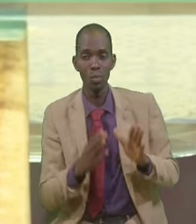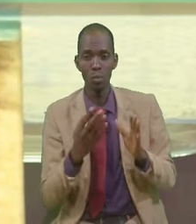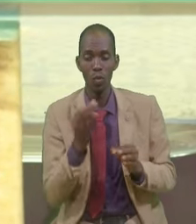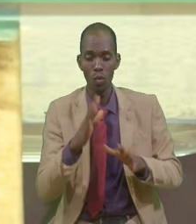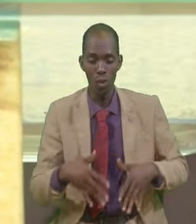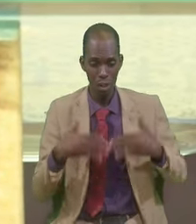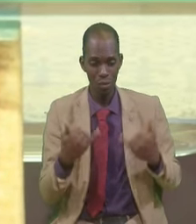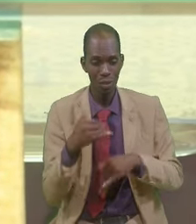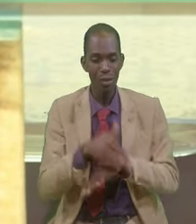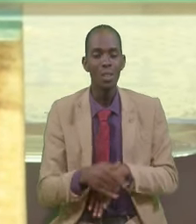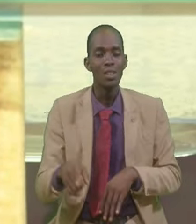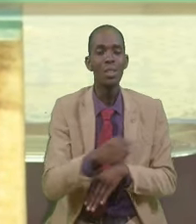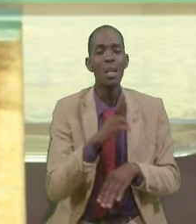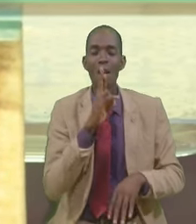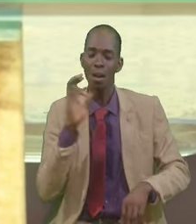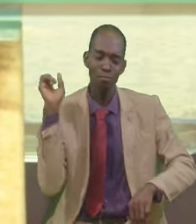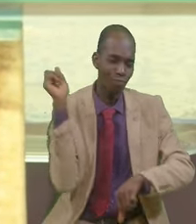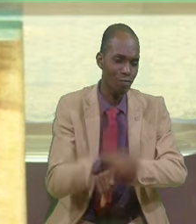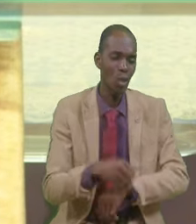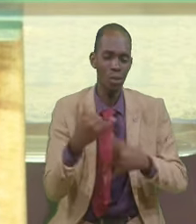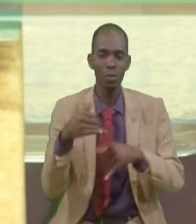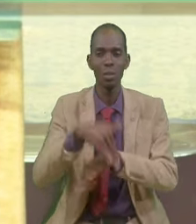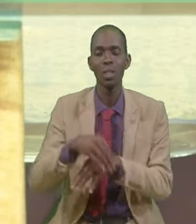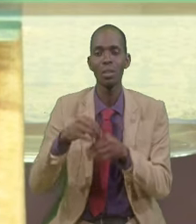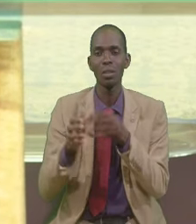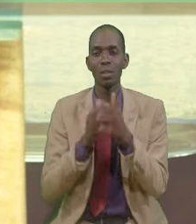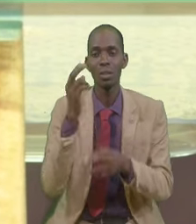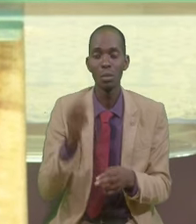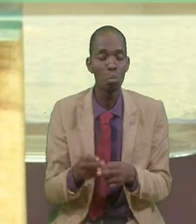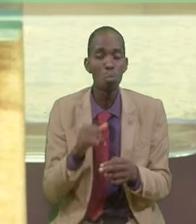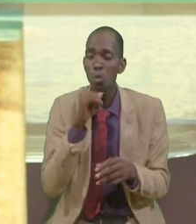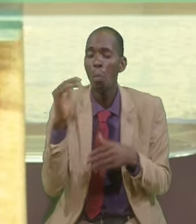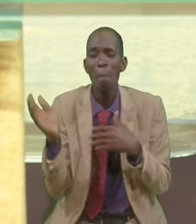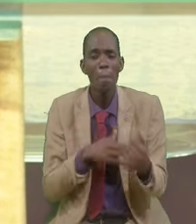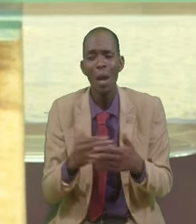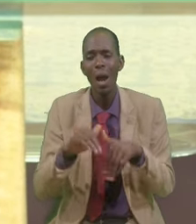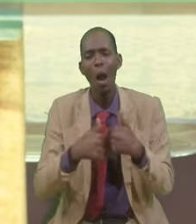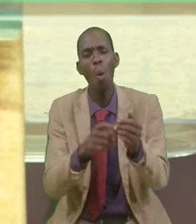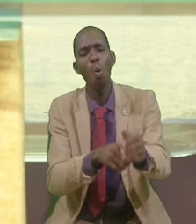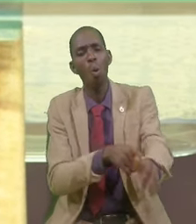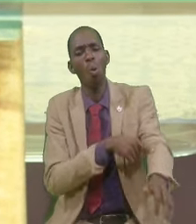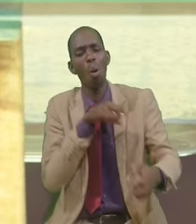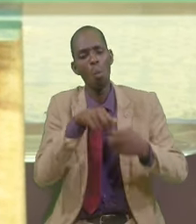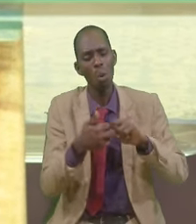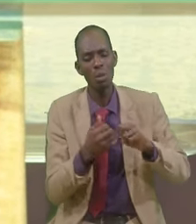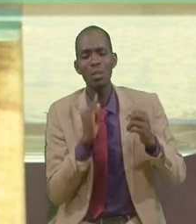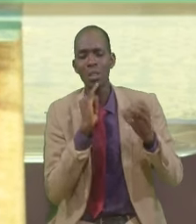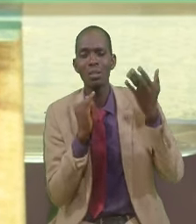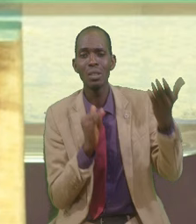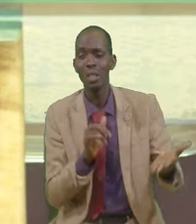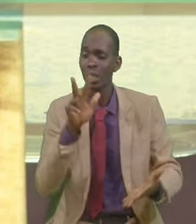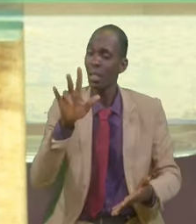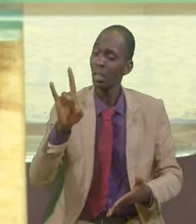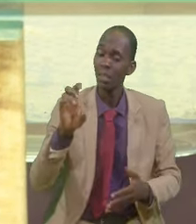that defeated and conquered tonight, doesn't matter how long the problem has been there, 38 years, they're